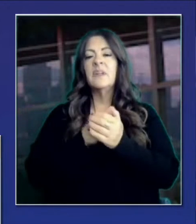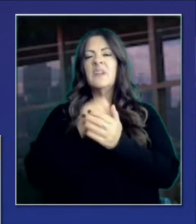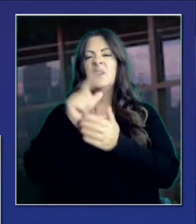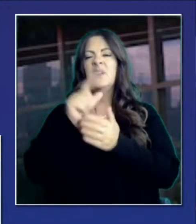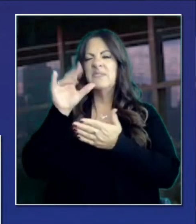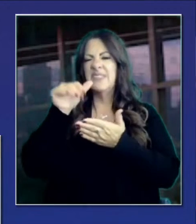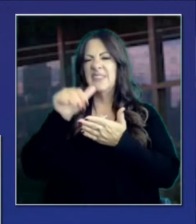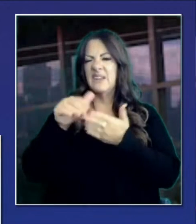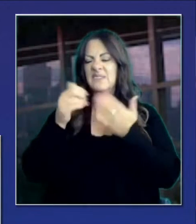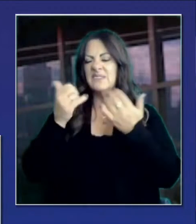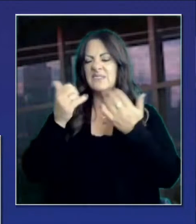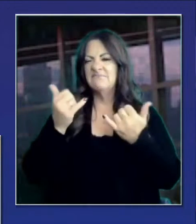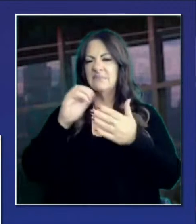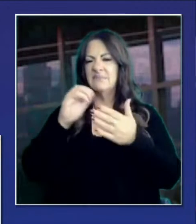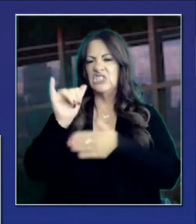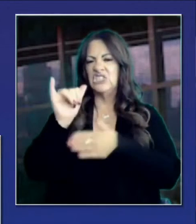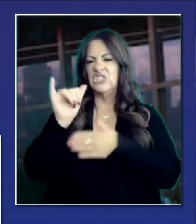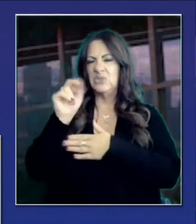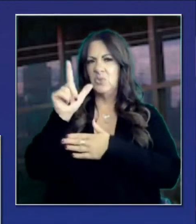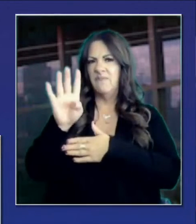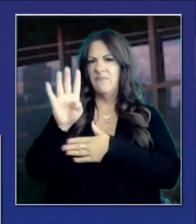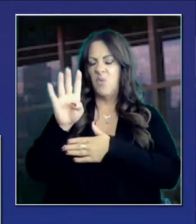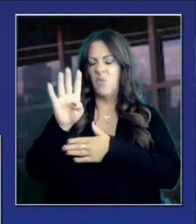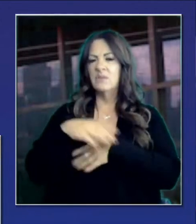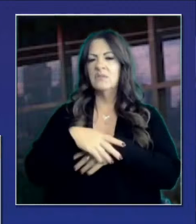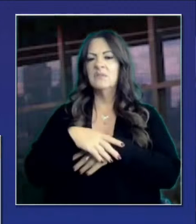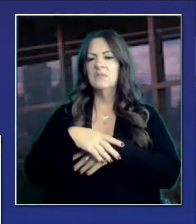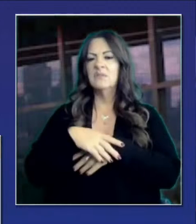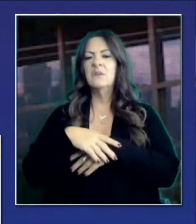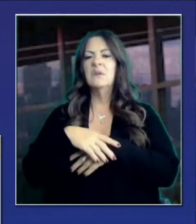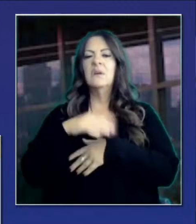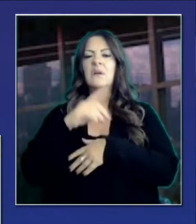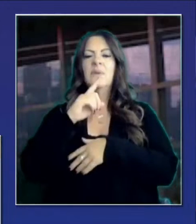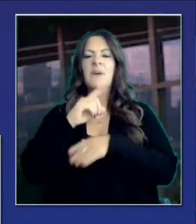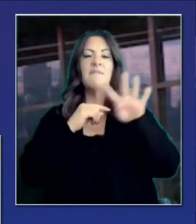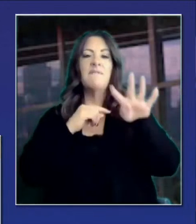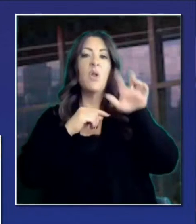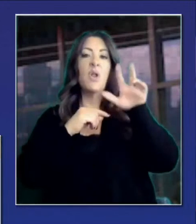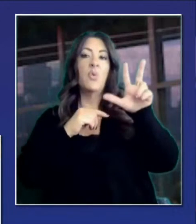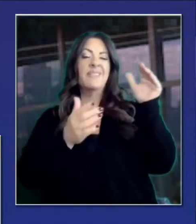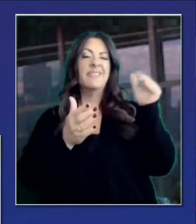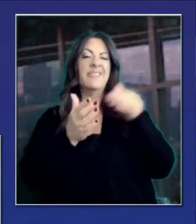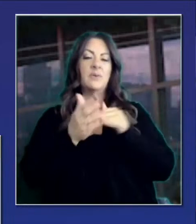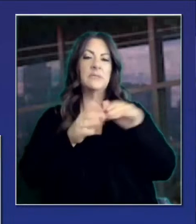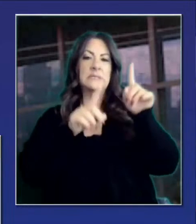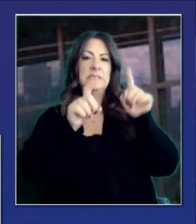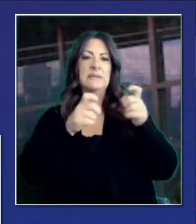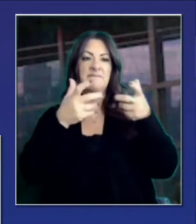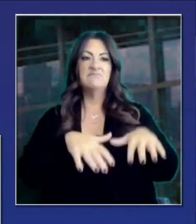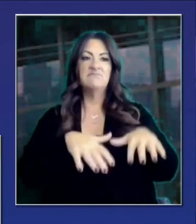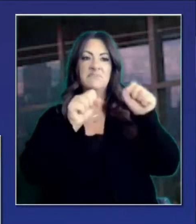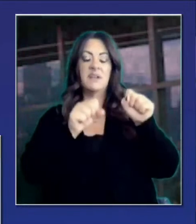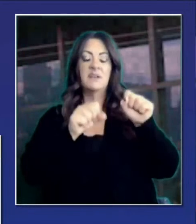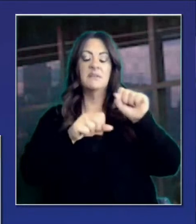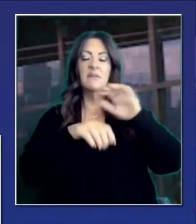tests that came in on that reporting period. 403,000 tests on January